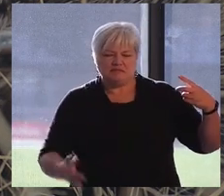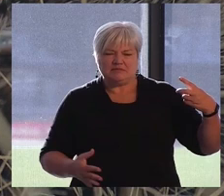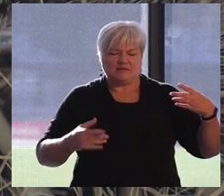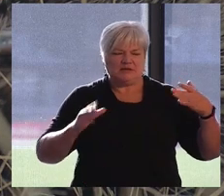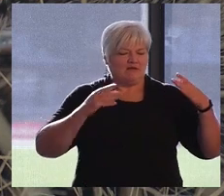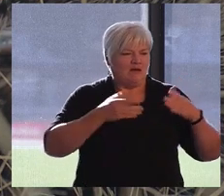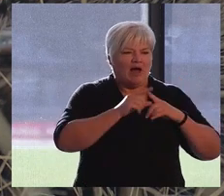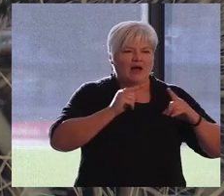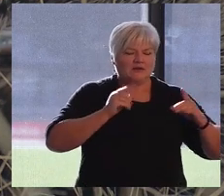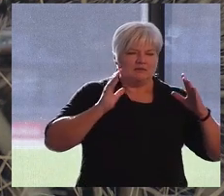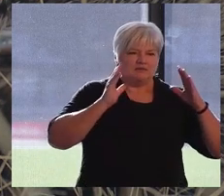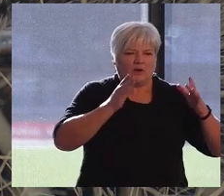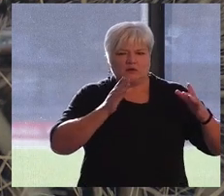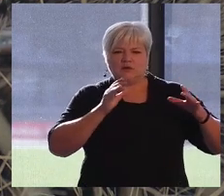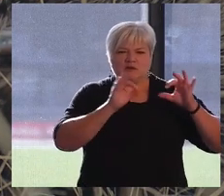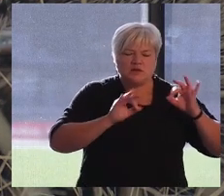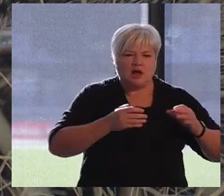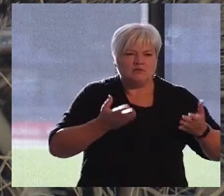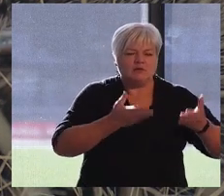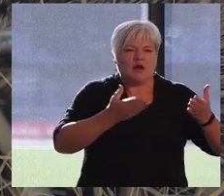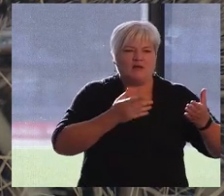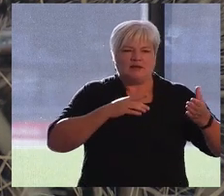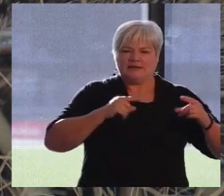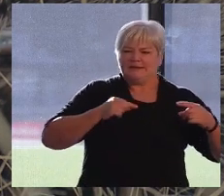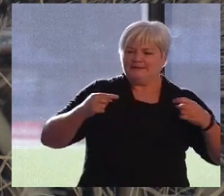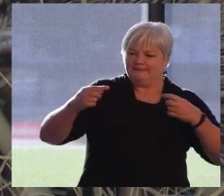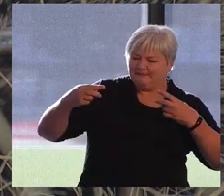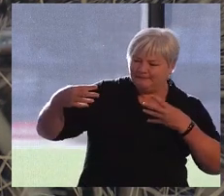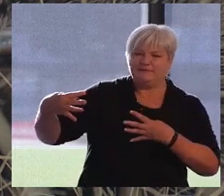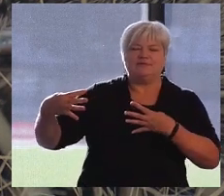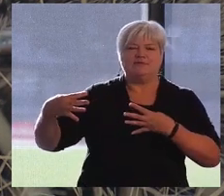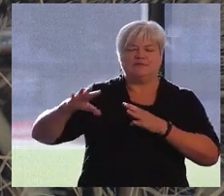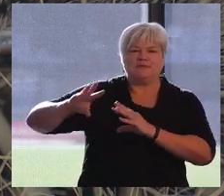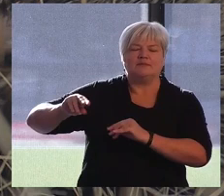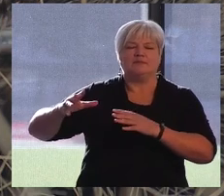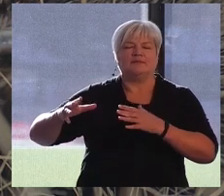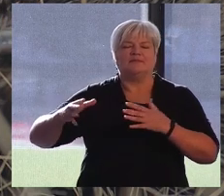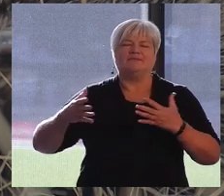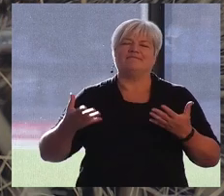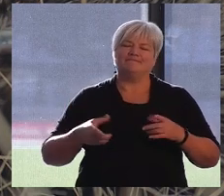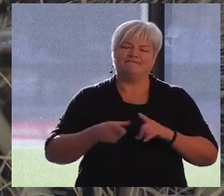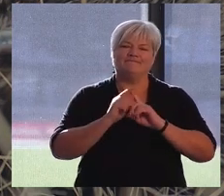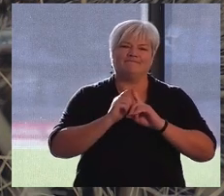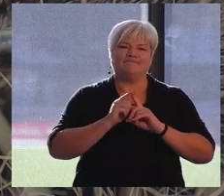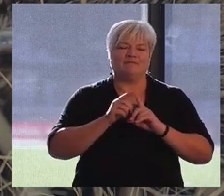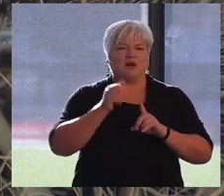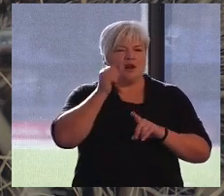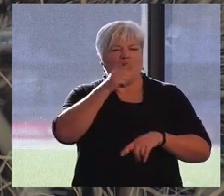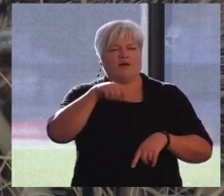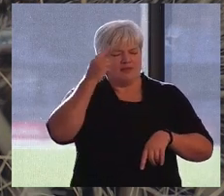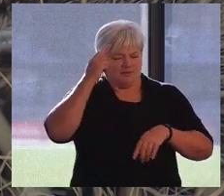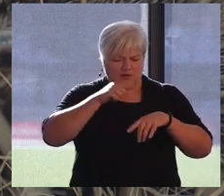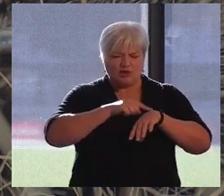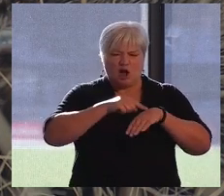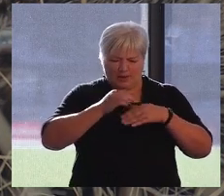politics. And when I think about the timeframes that we're working with here, I know all of us involved in this work probably